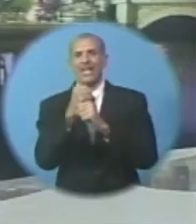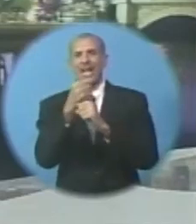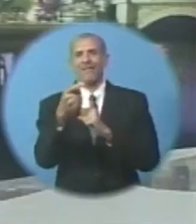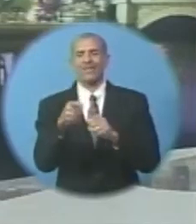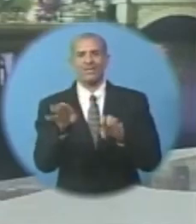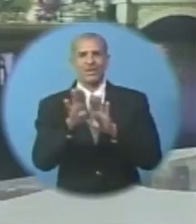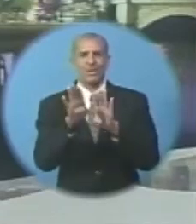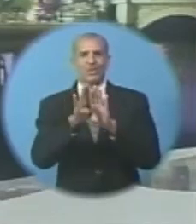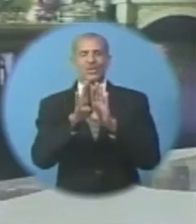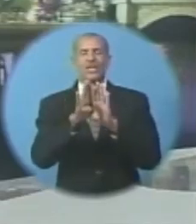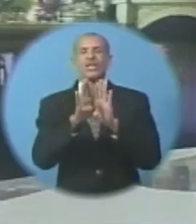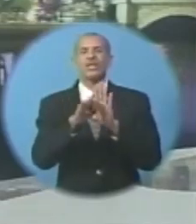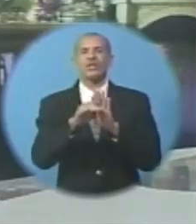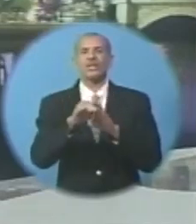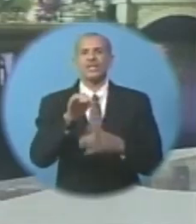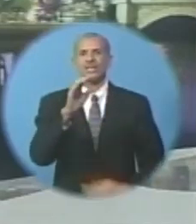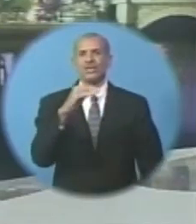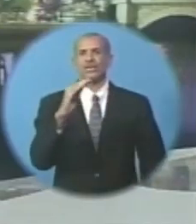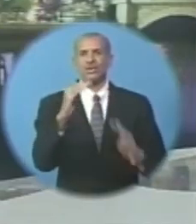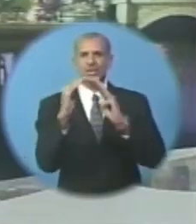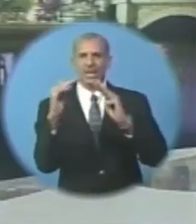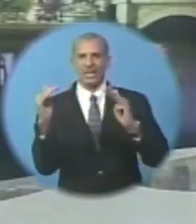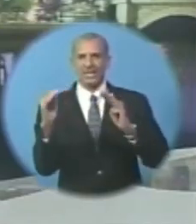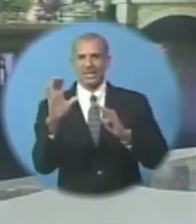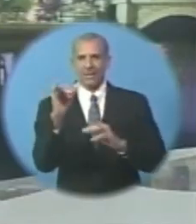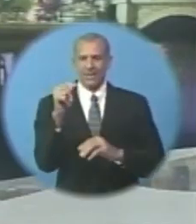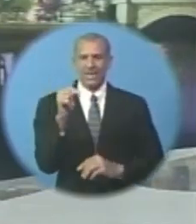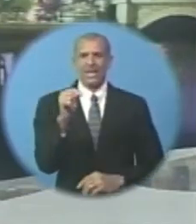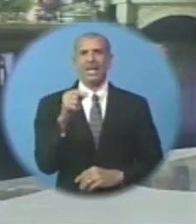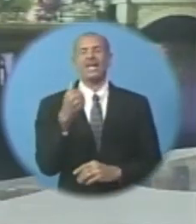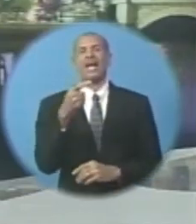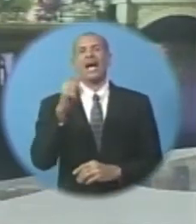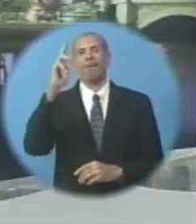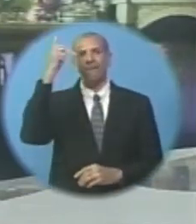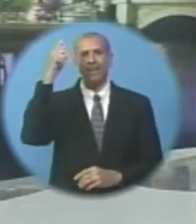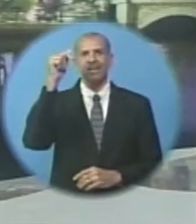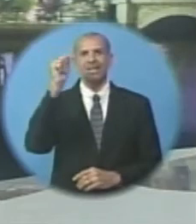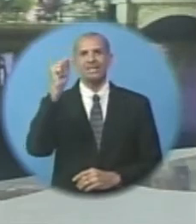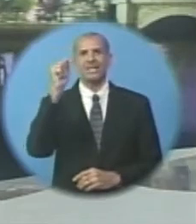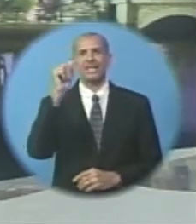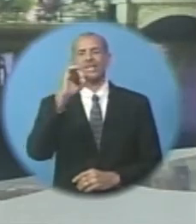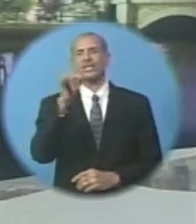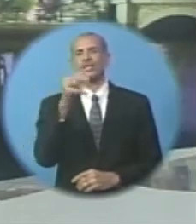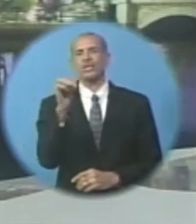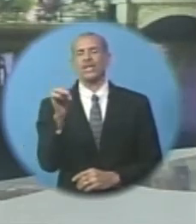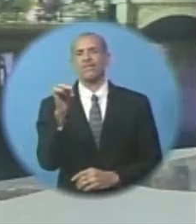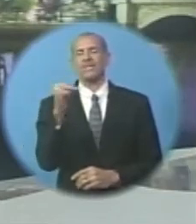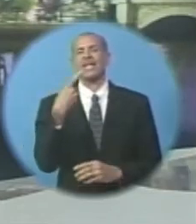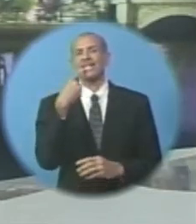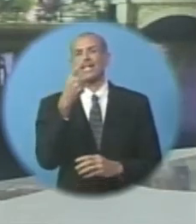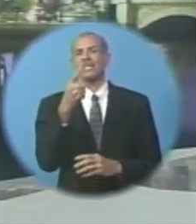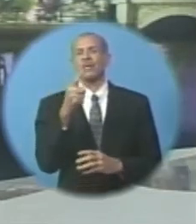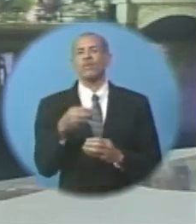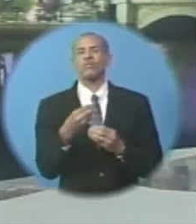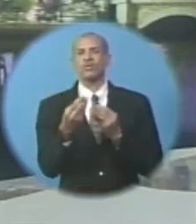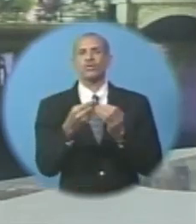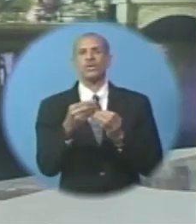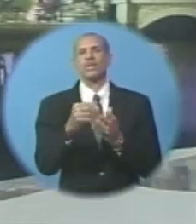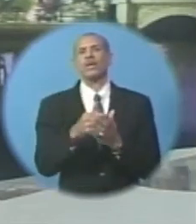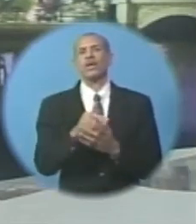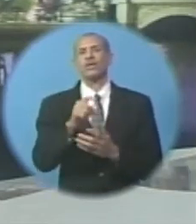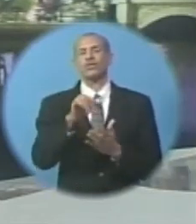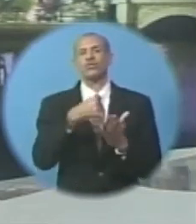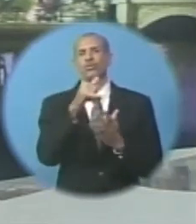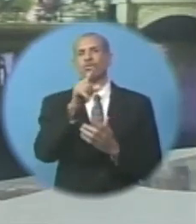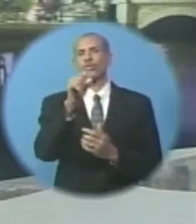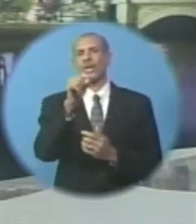the Chinese company Gisco. Alpart's assistant managing director, Patrick James, says production will resume on June 20th and the mining